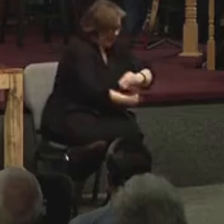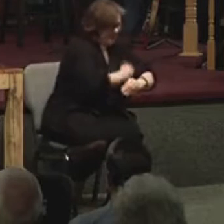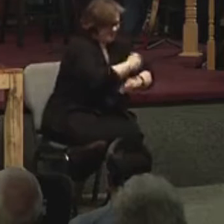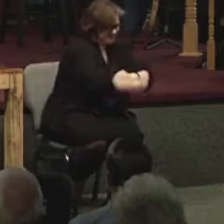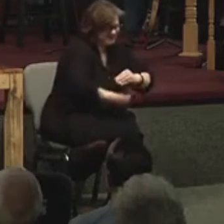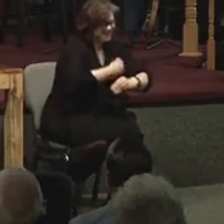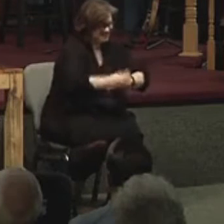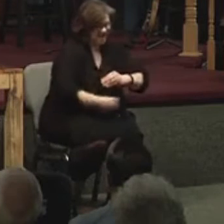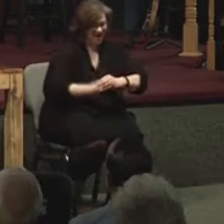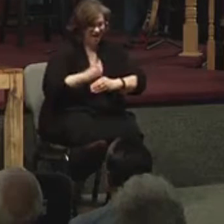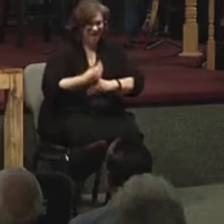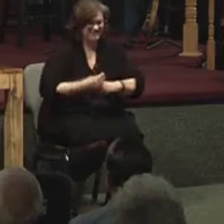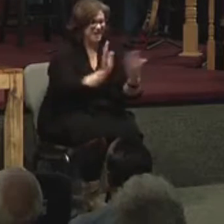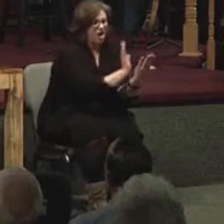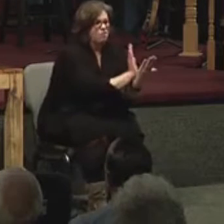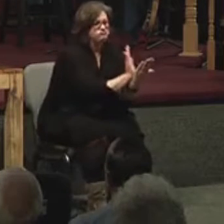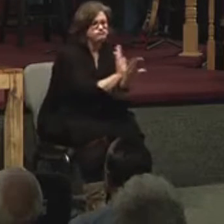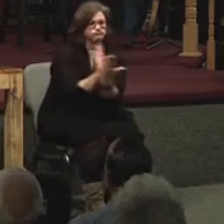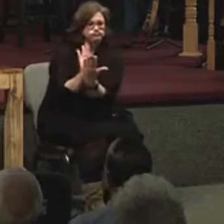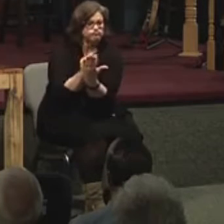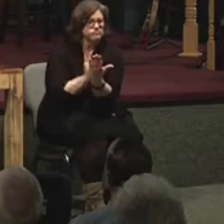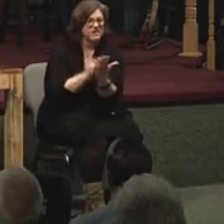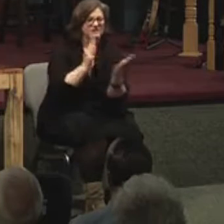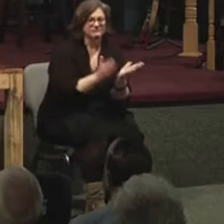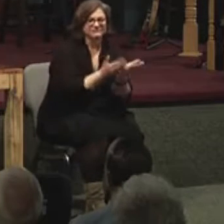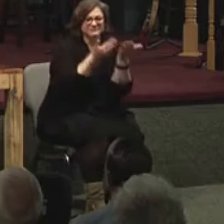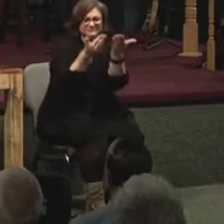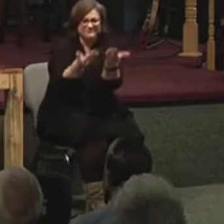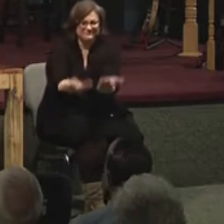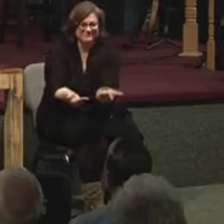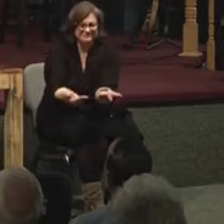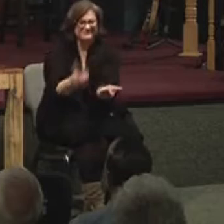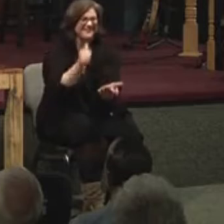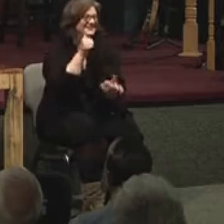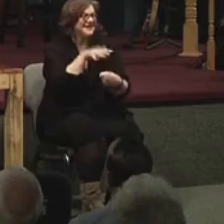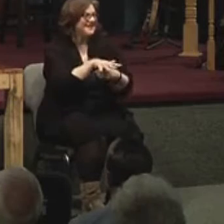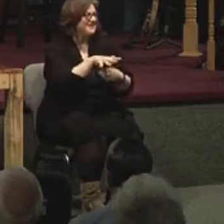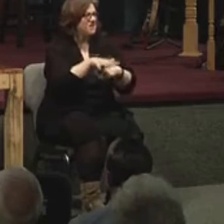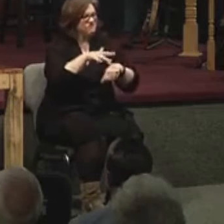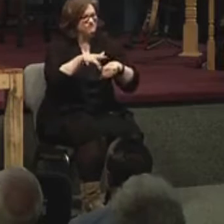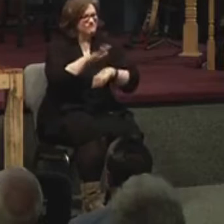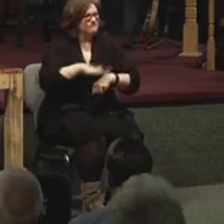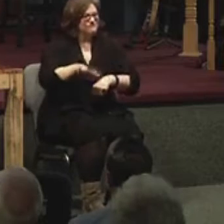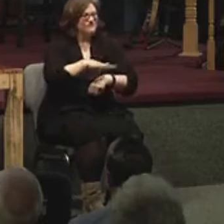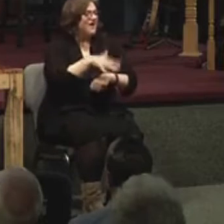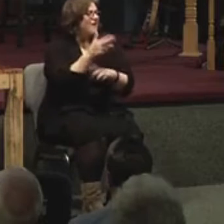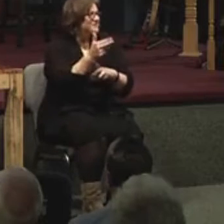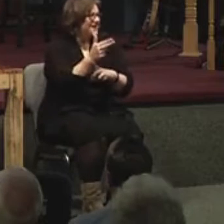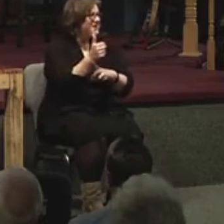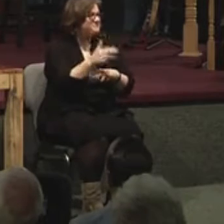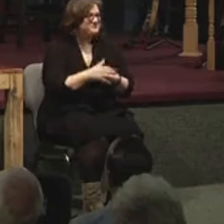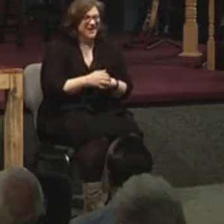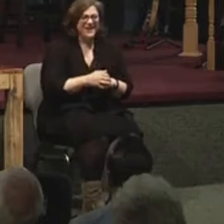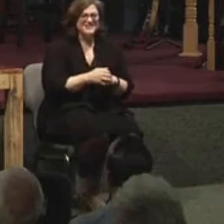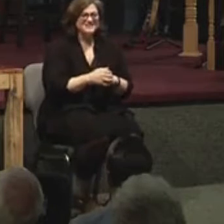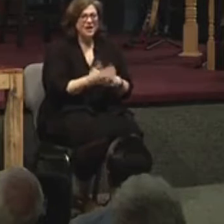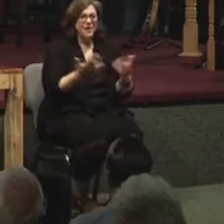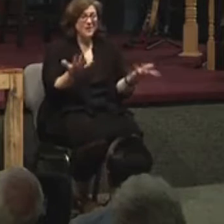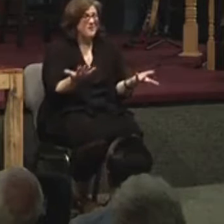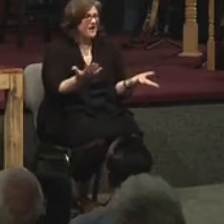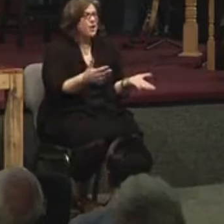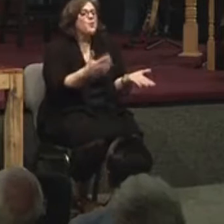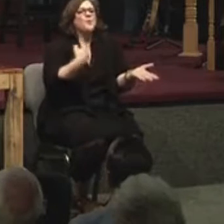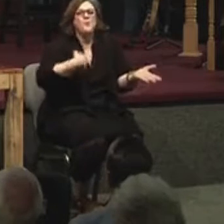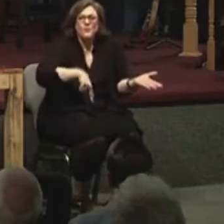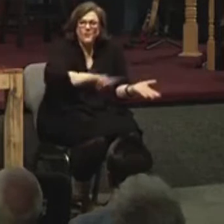she placed him in a manger because there was no guest room available for them." So we know that this wasn't any ordinary baby